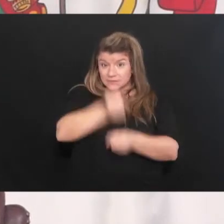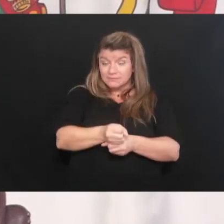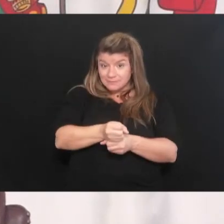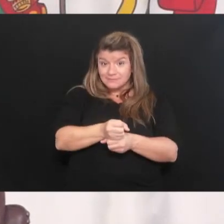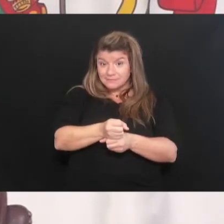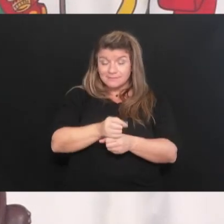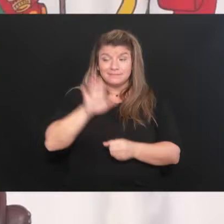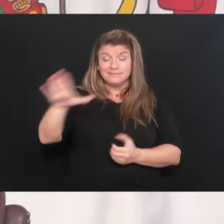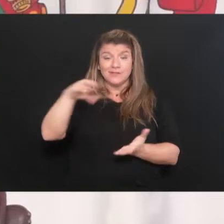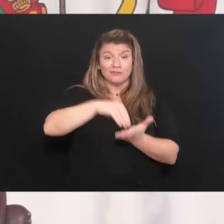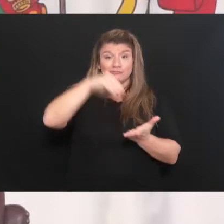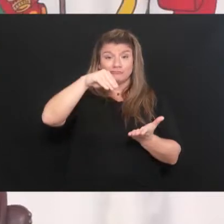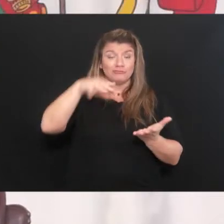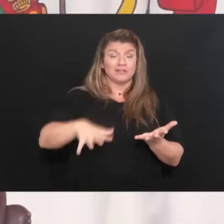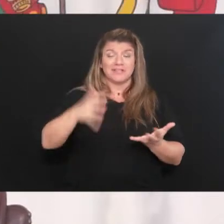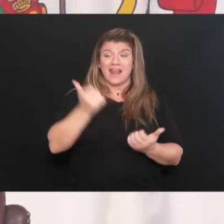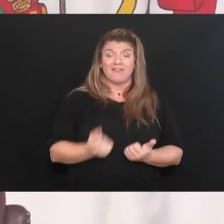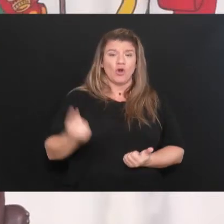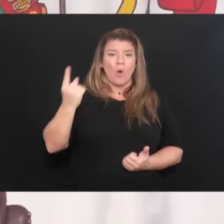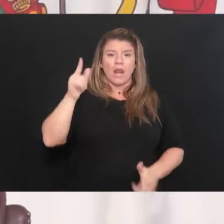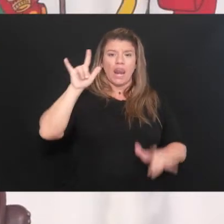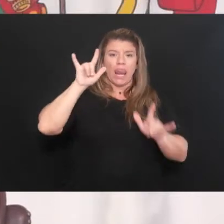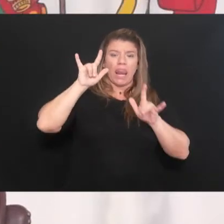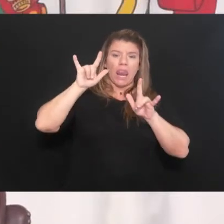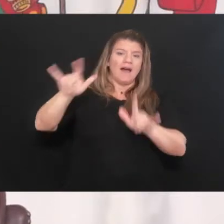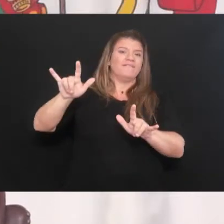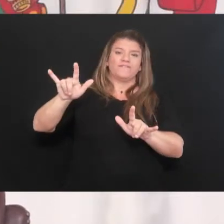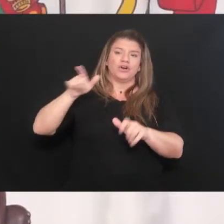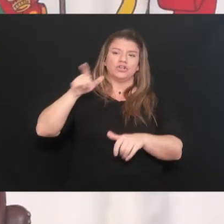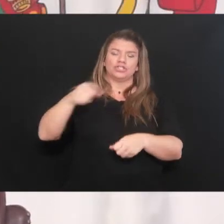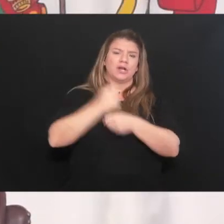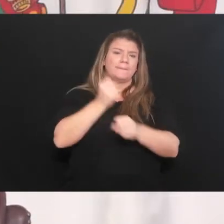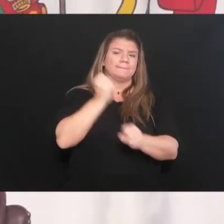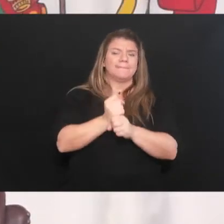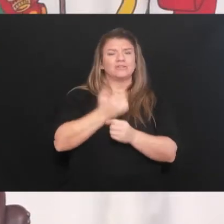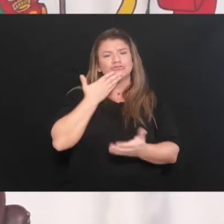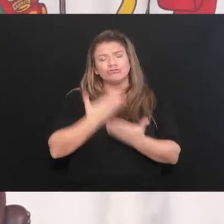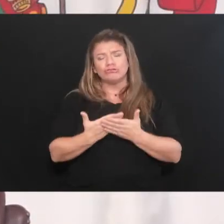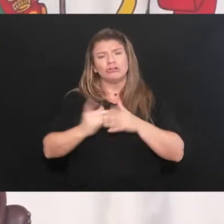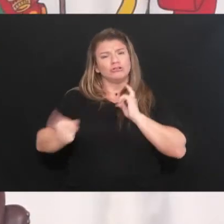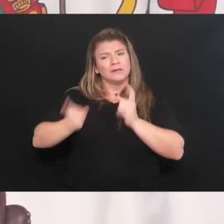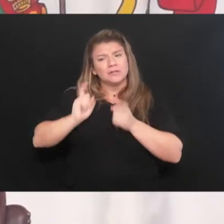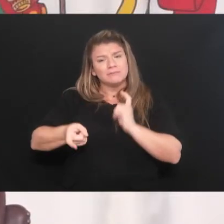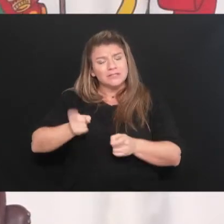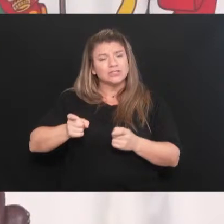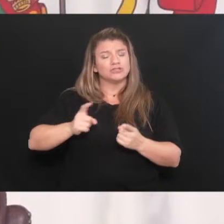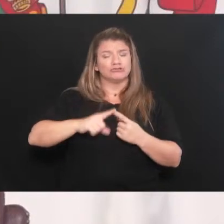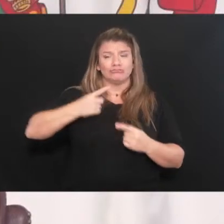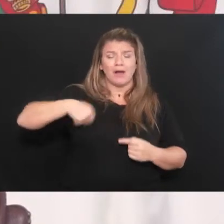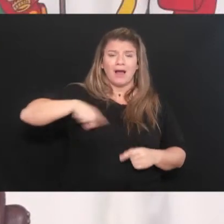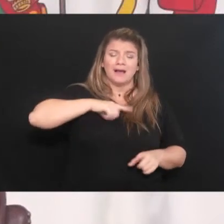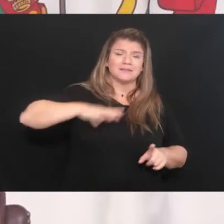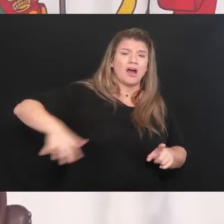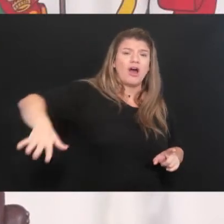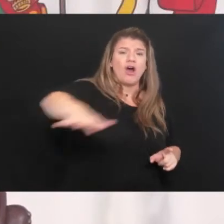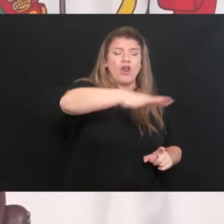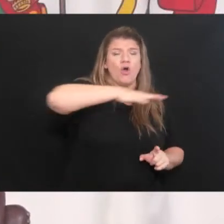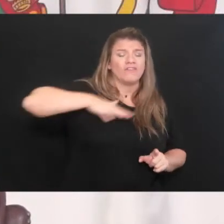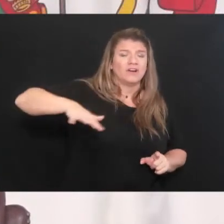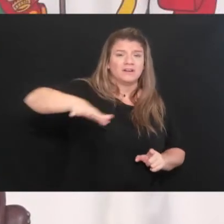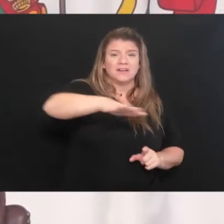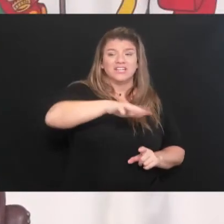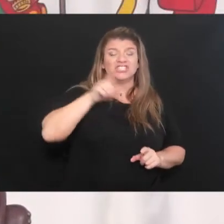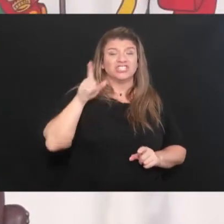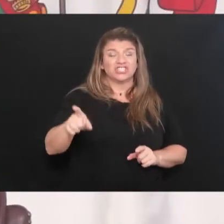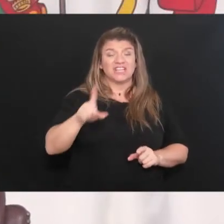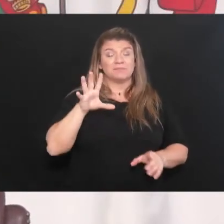Her students and everybody just love her to death. She makes incredible contributions to us all across everywhere. She